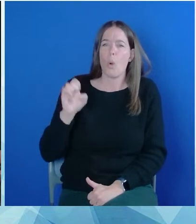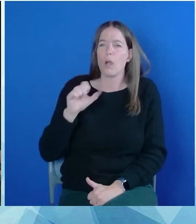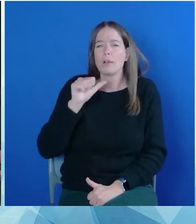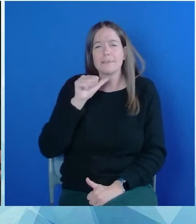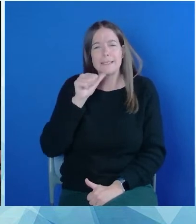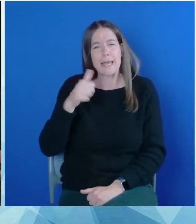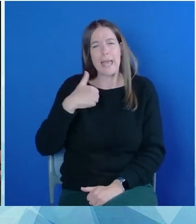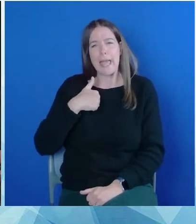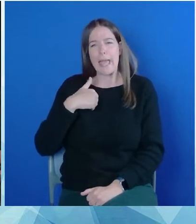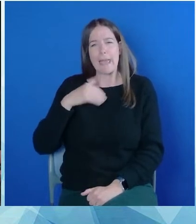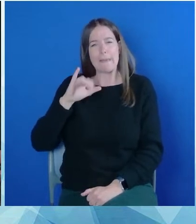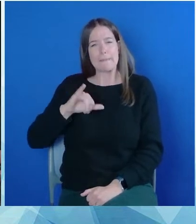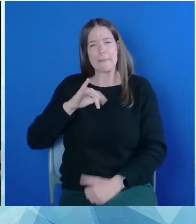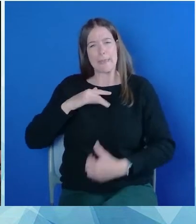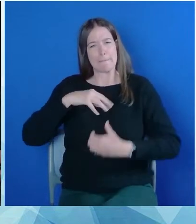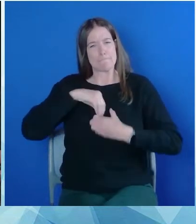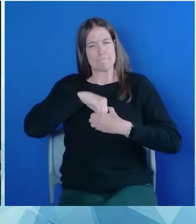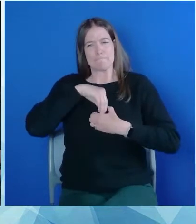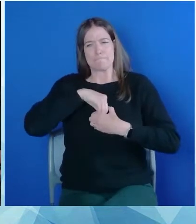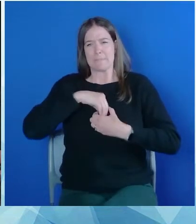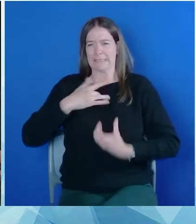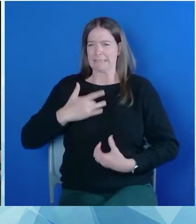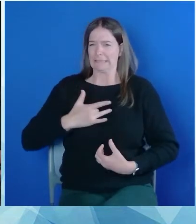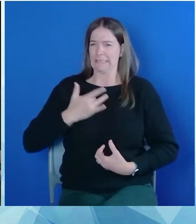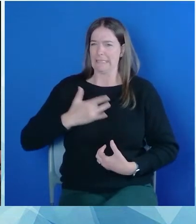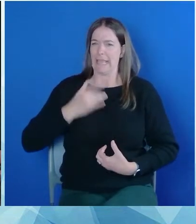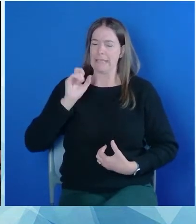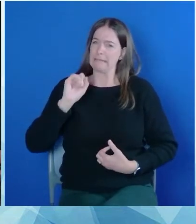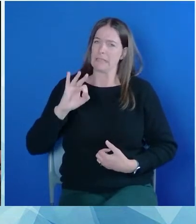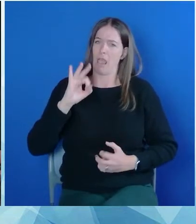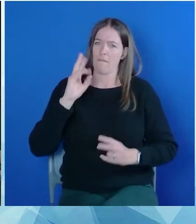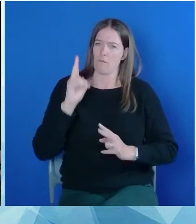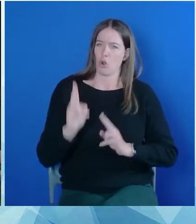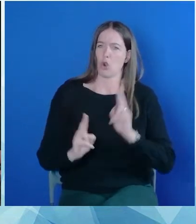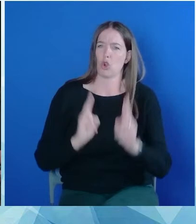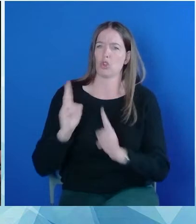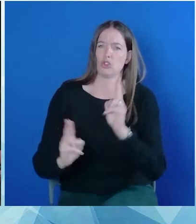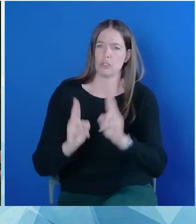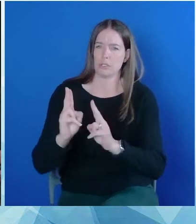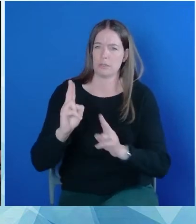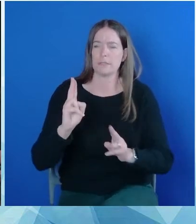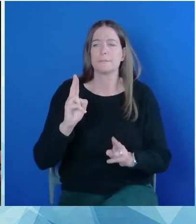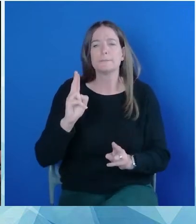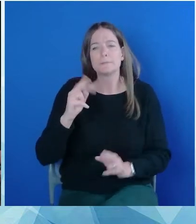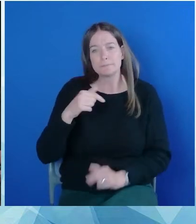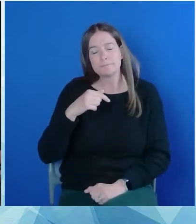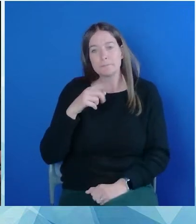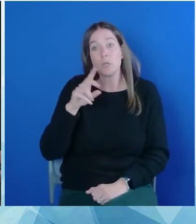So that is what I had communicated with him in December.